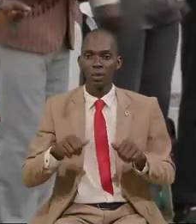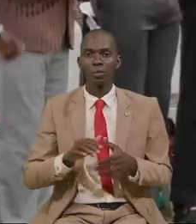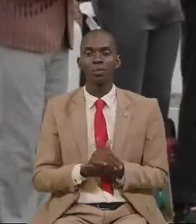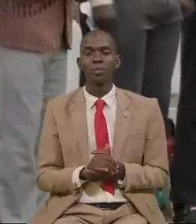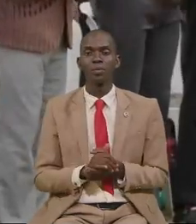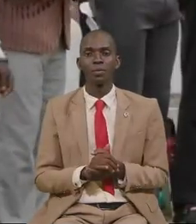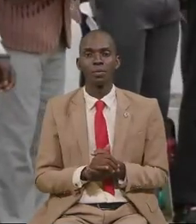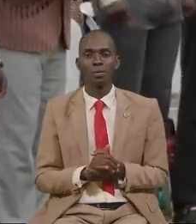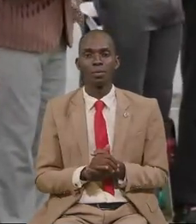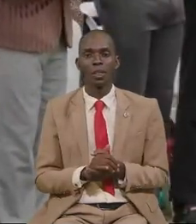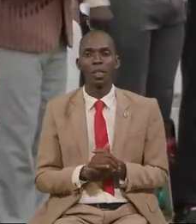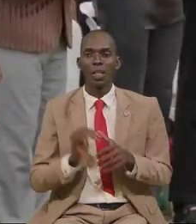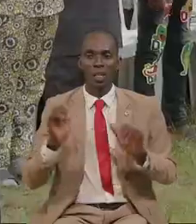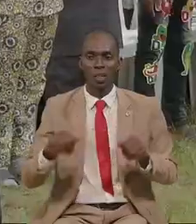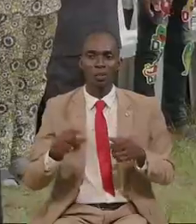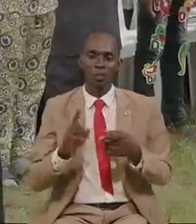Able to